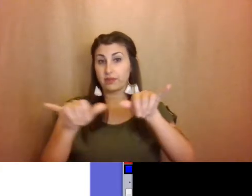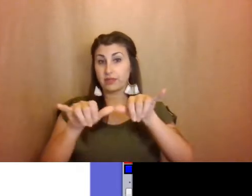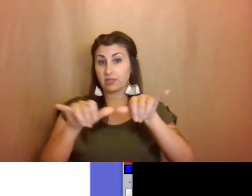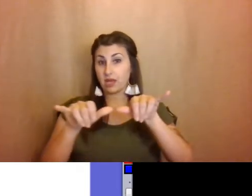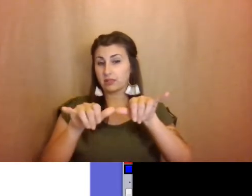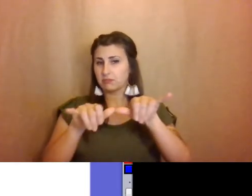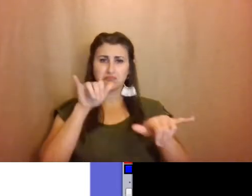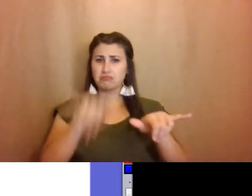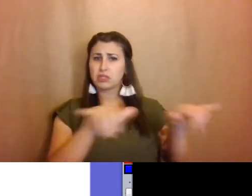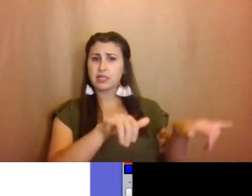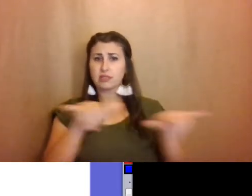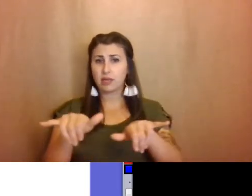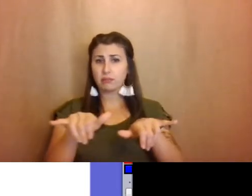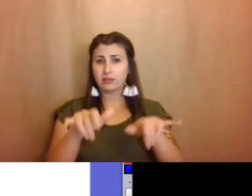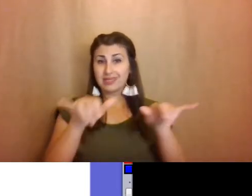change the size.